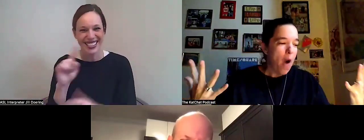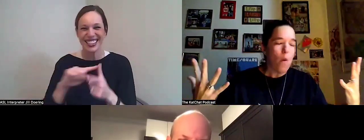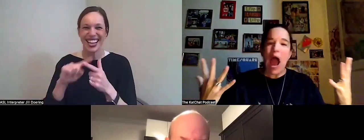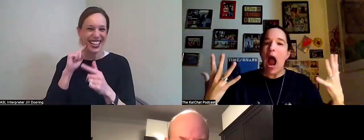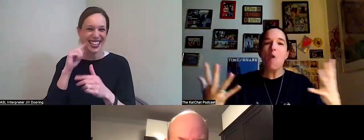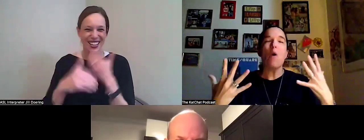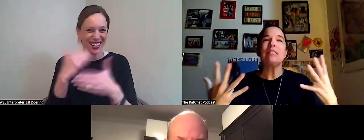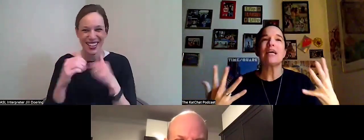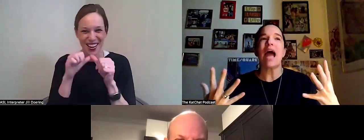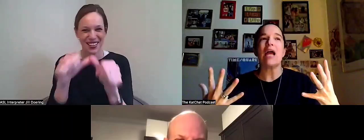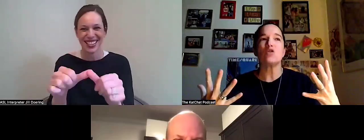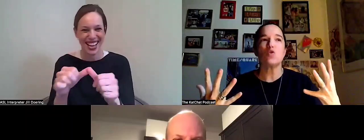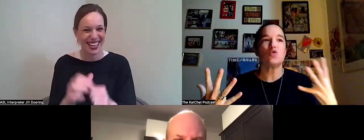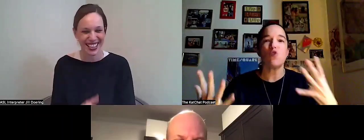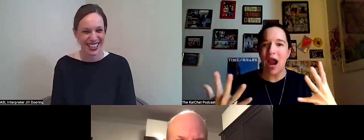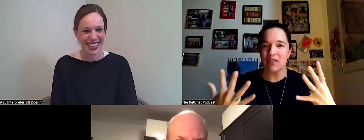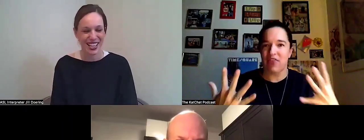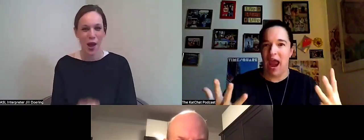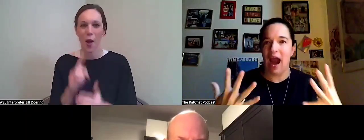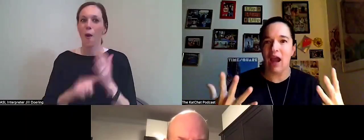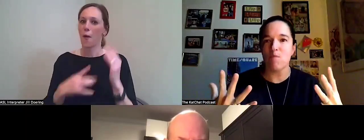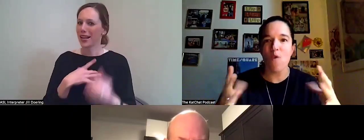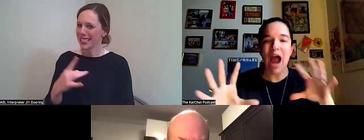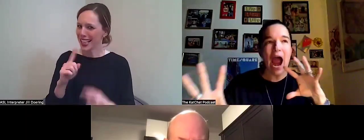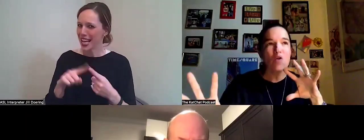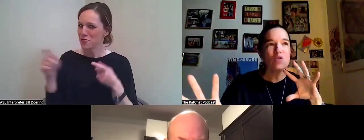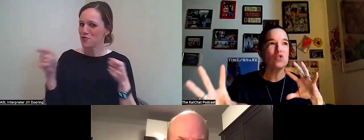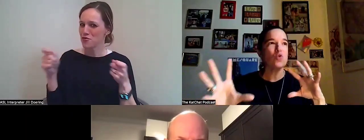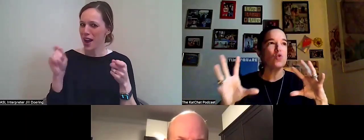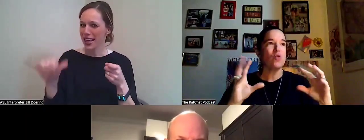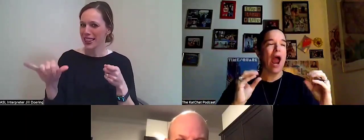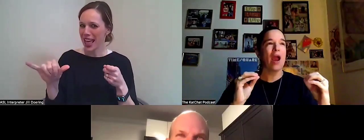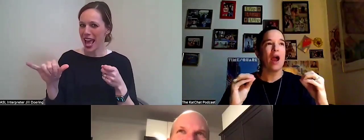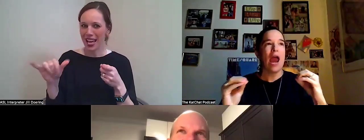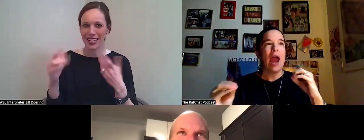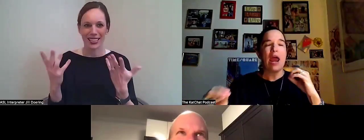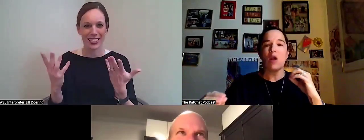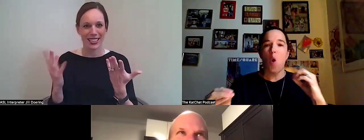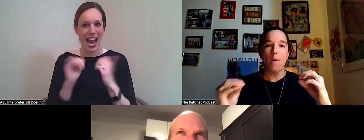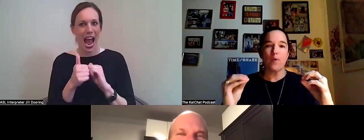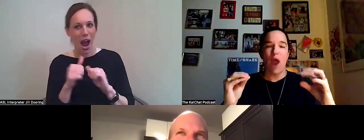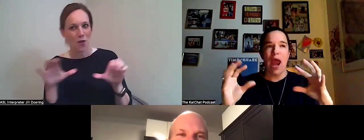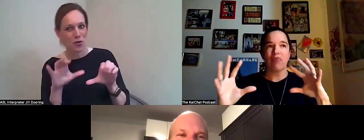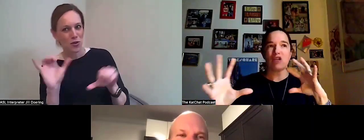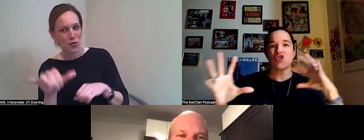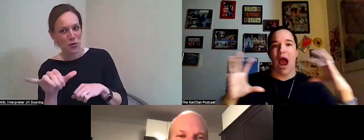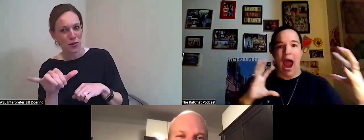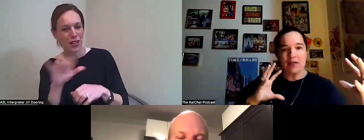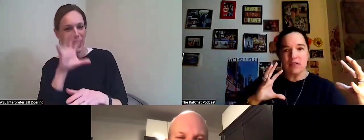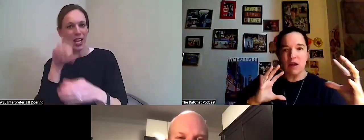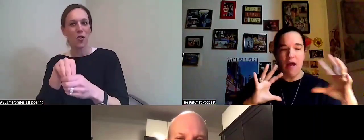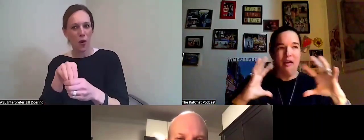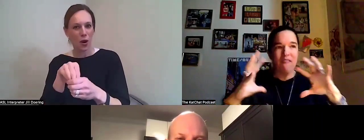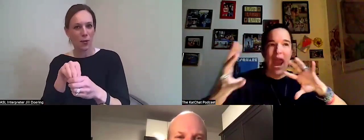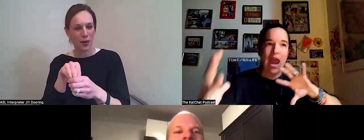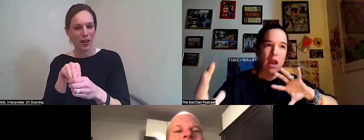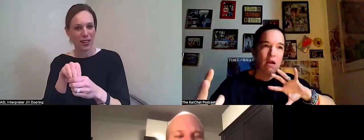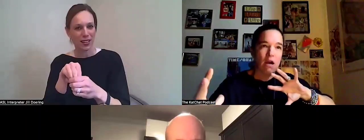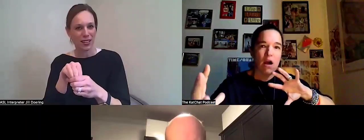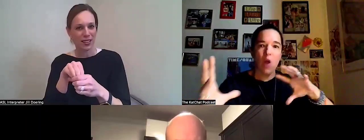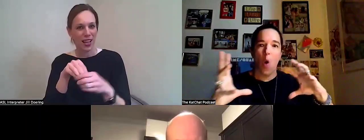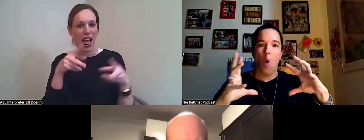what is it like to direct that kind of movie? How to do, like, incorporate the shot,